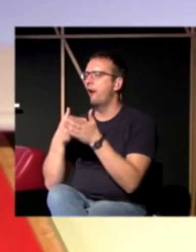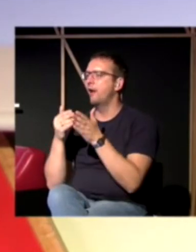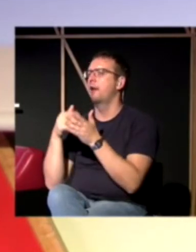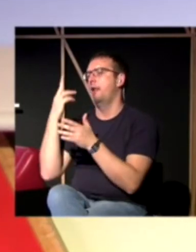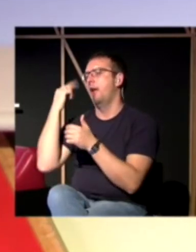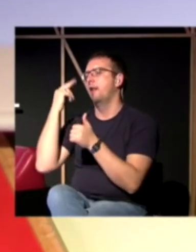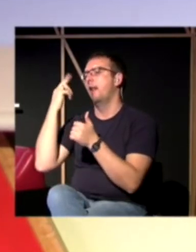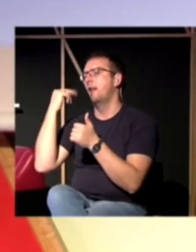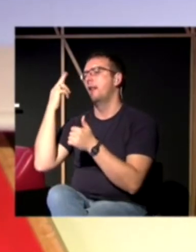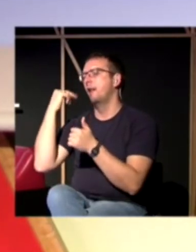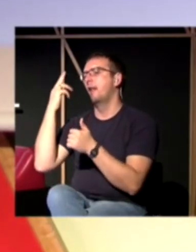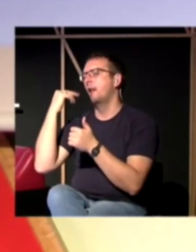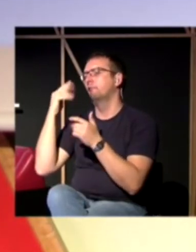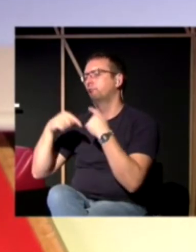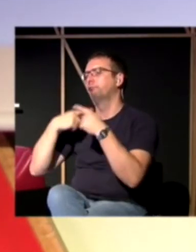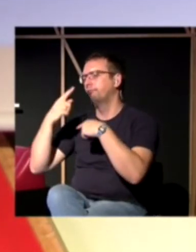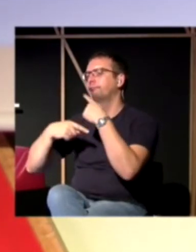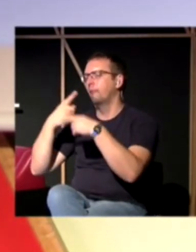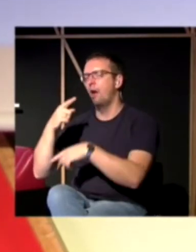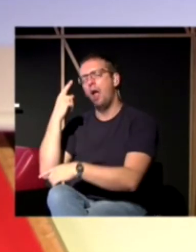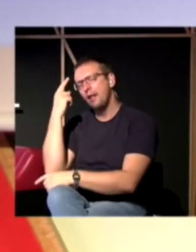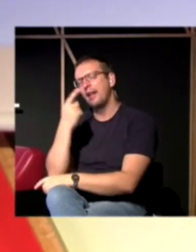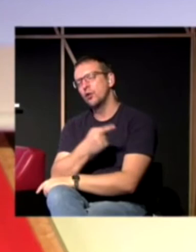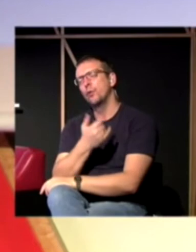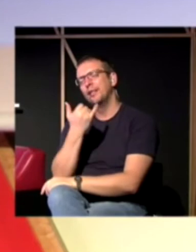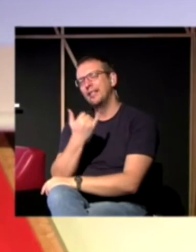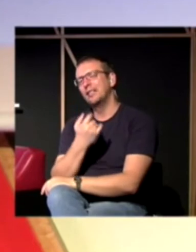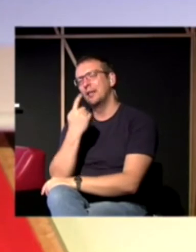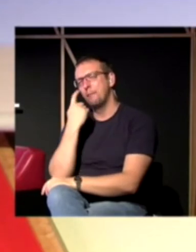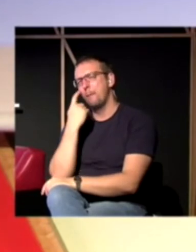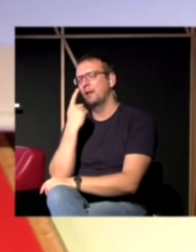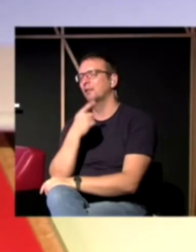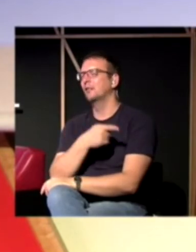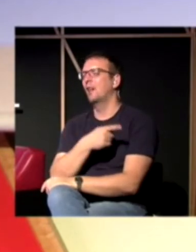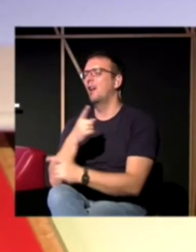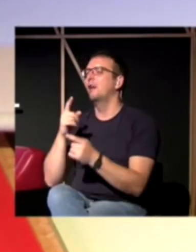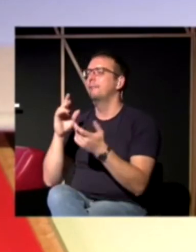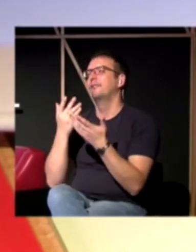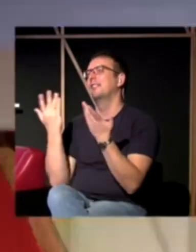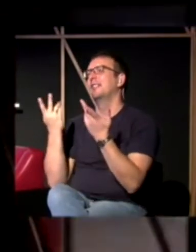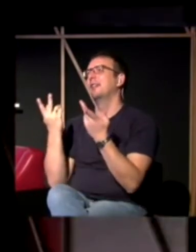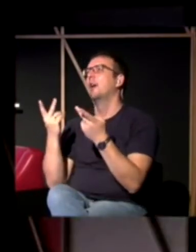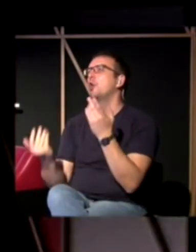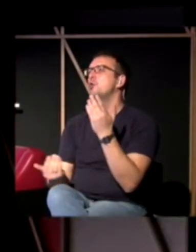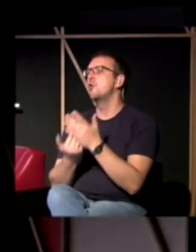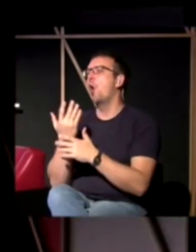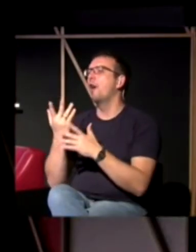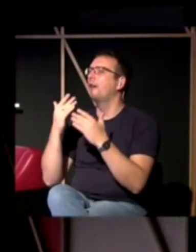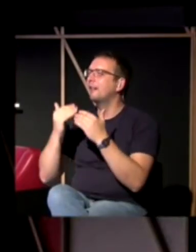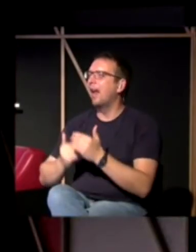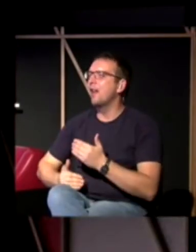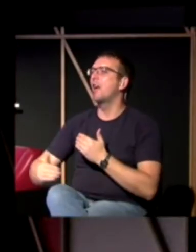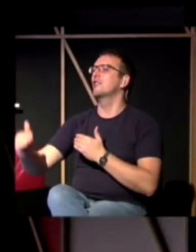training the next generation now, but how has this affected you personally? Well, to be honest, it changed everything.